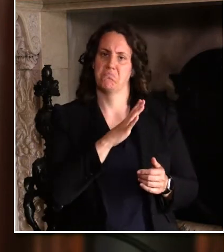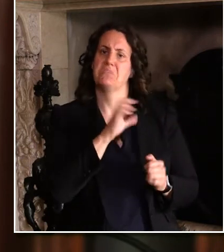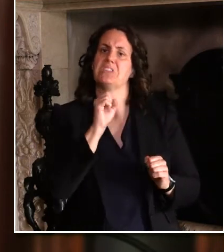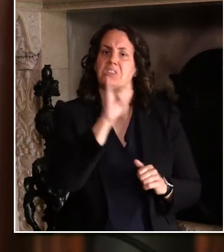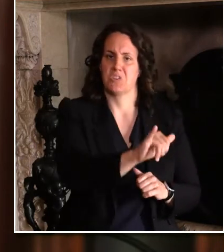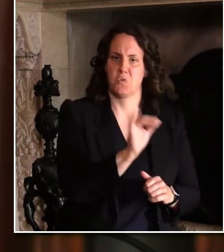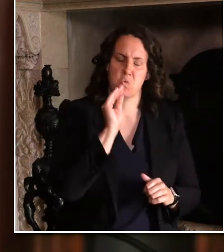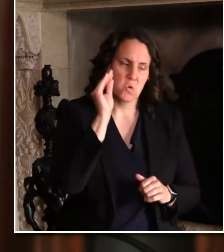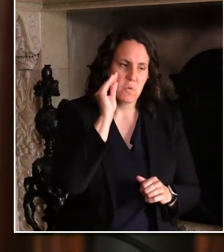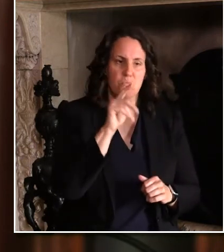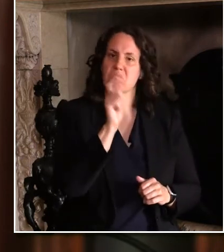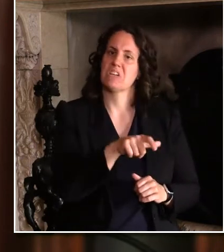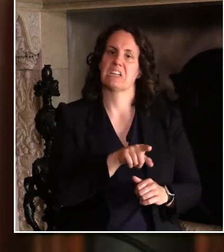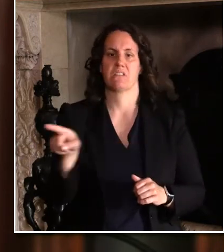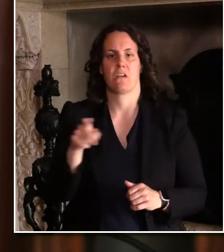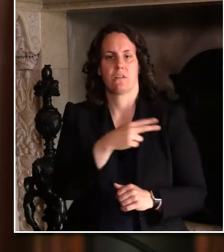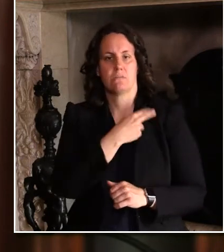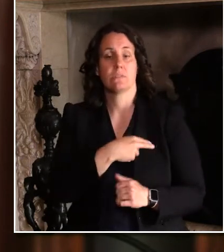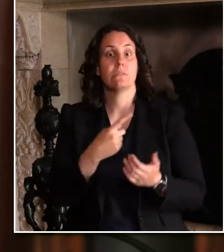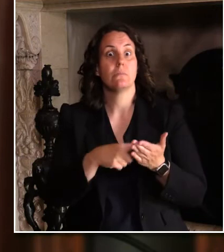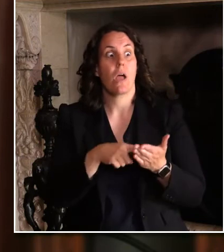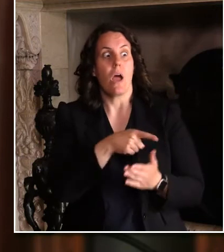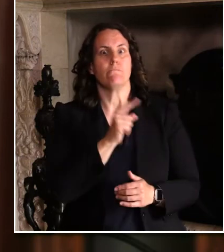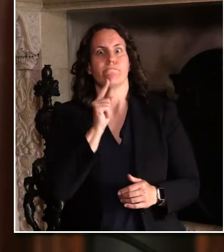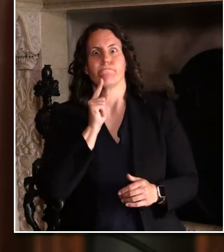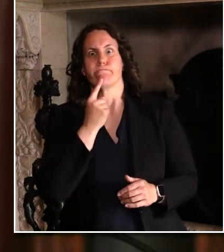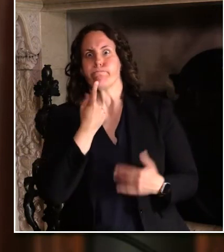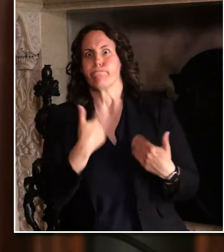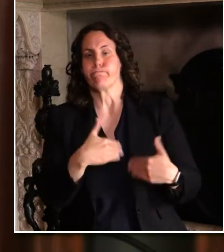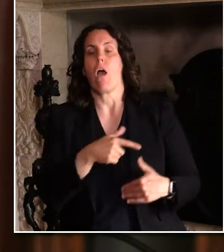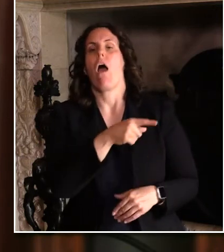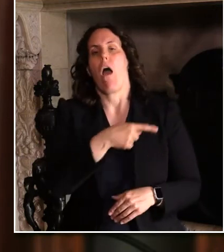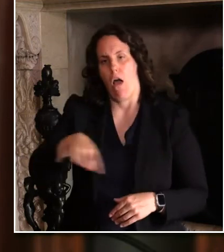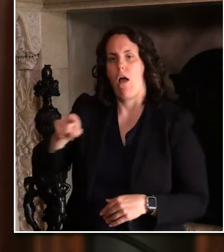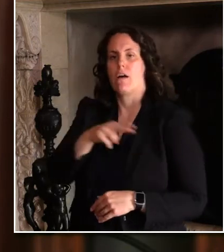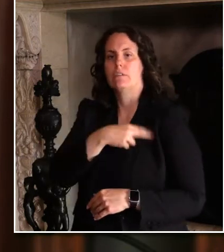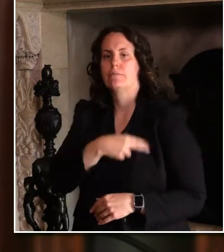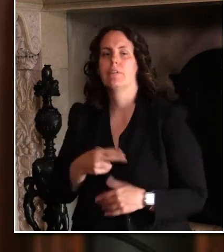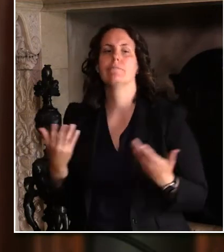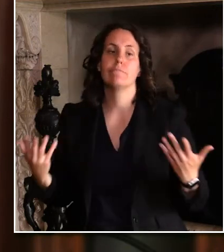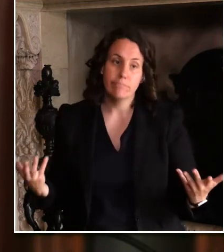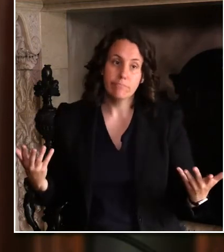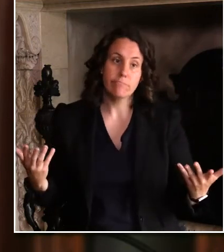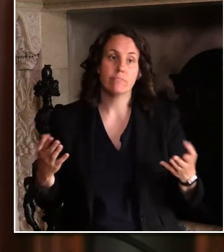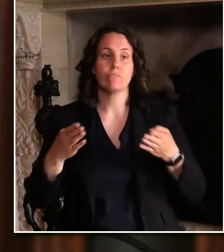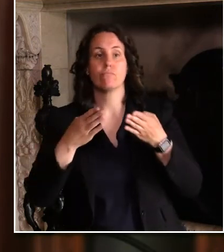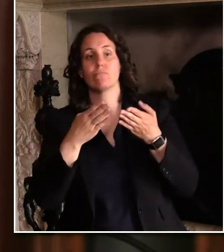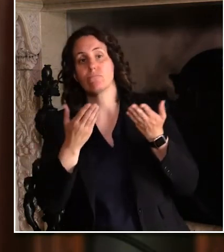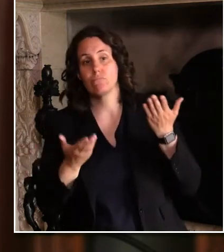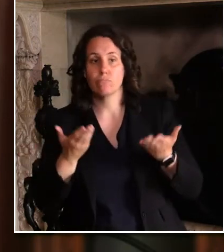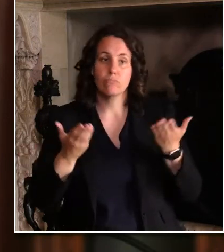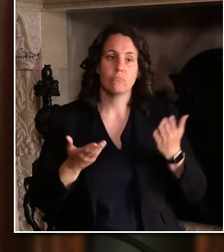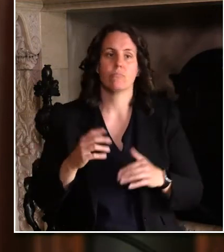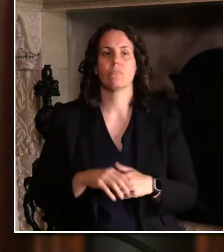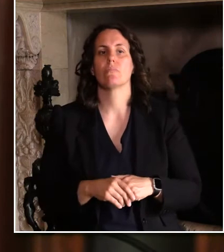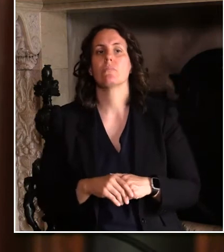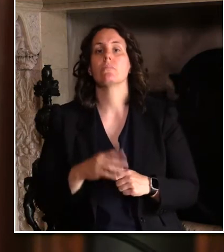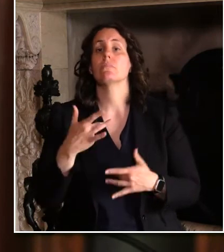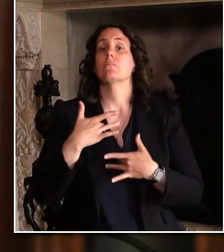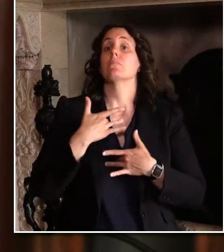post-infection. And so I think it's certainly safe to say that any uptick we're seeing in hospitalizations right now is not a result